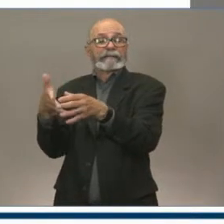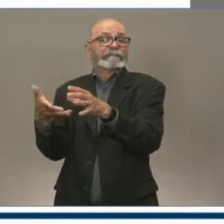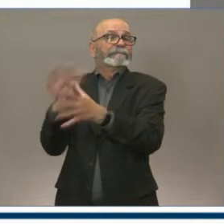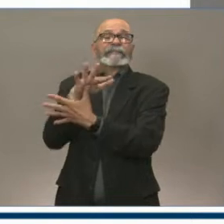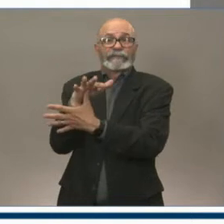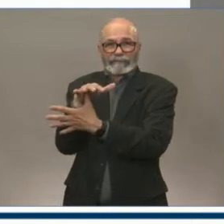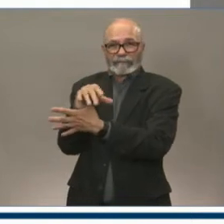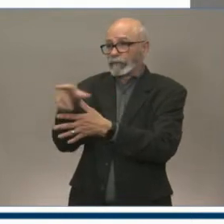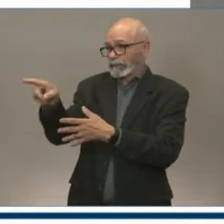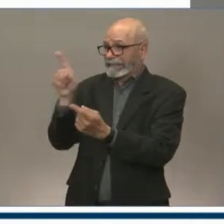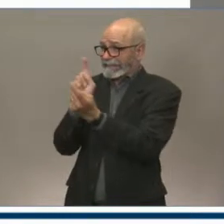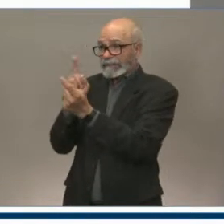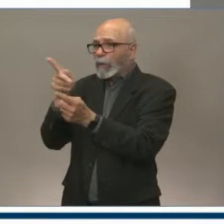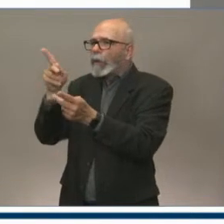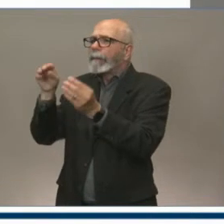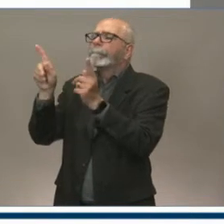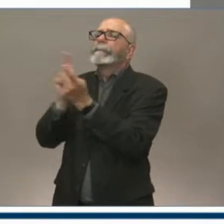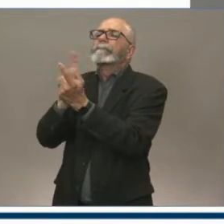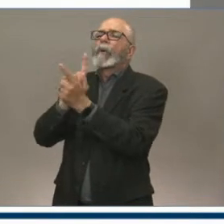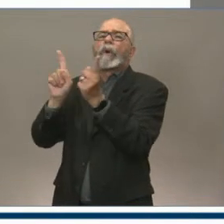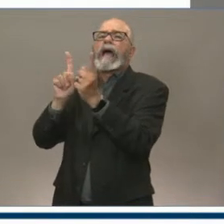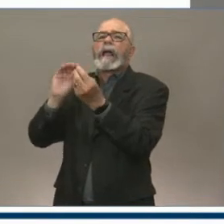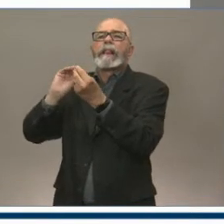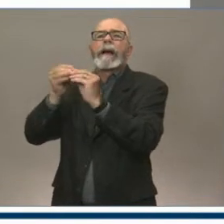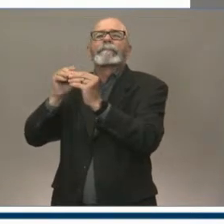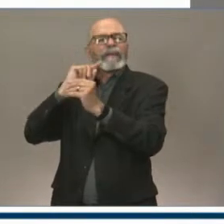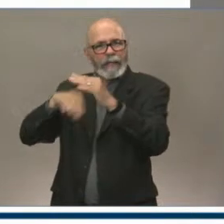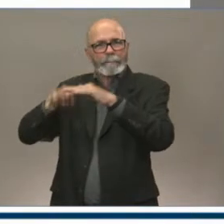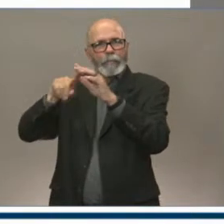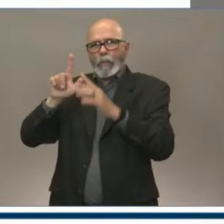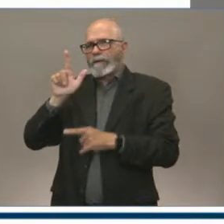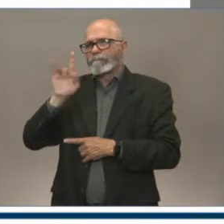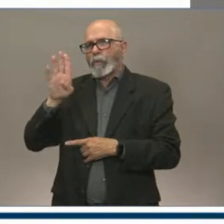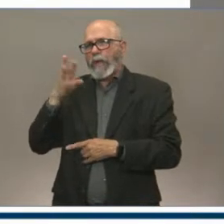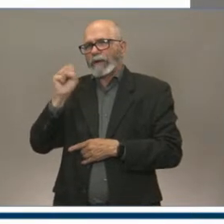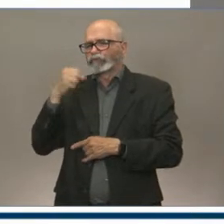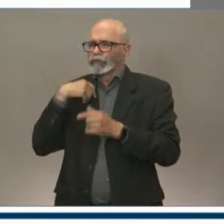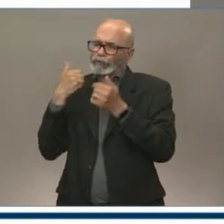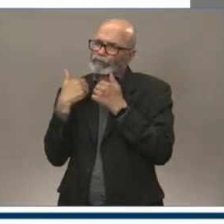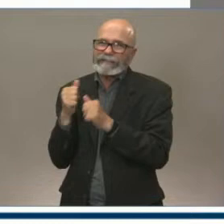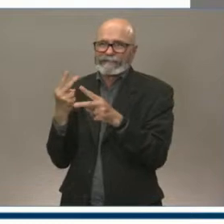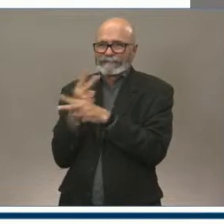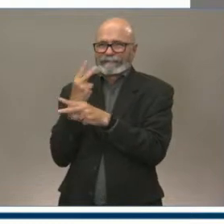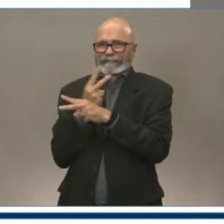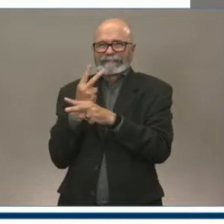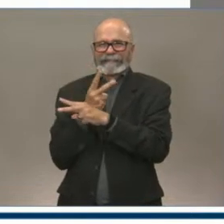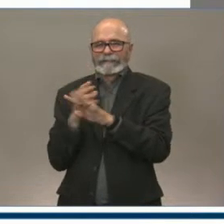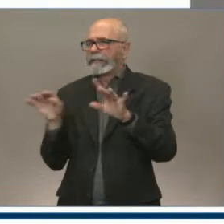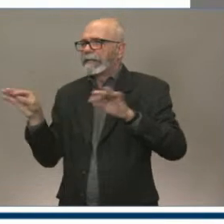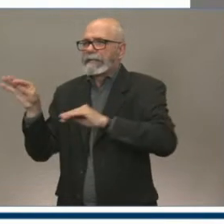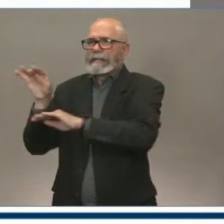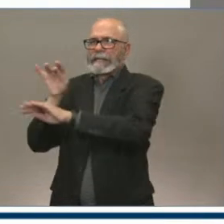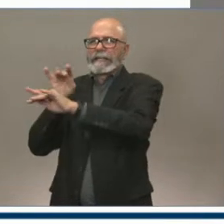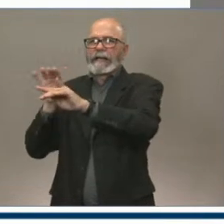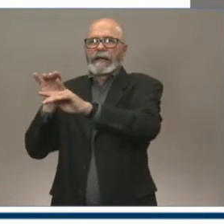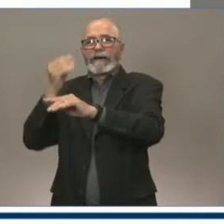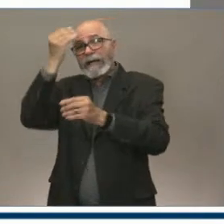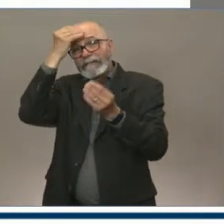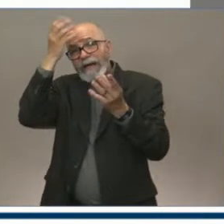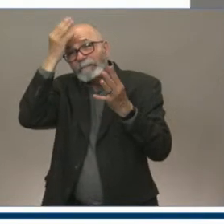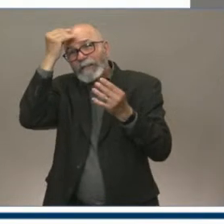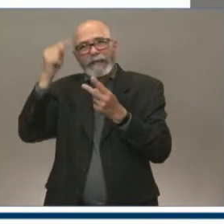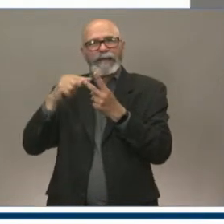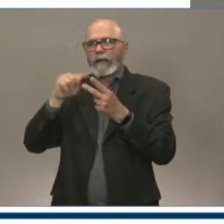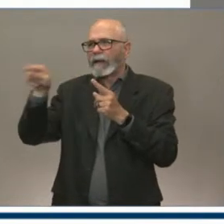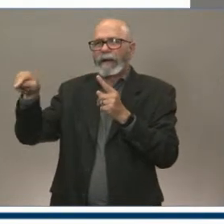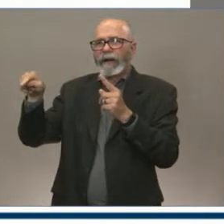within 24 hours, but then to deal with all the understanding, all the taking that information and turning into things like